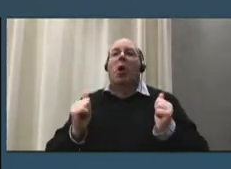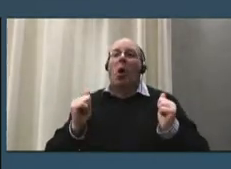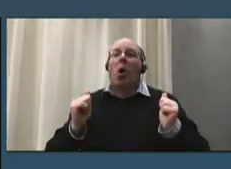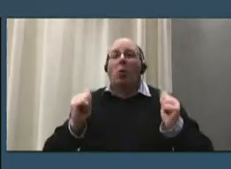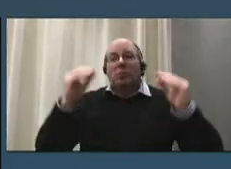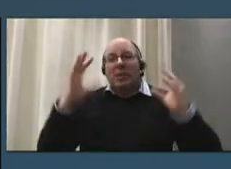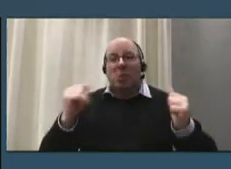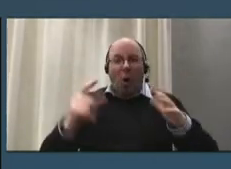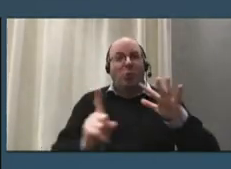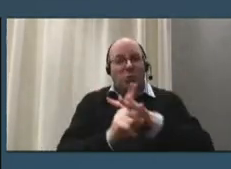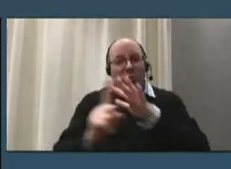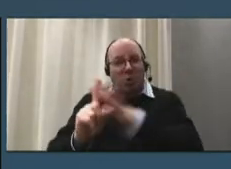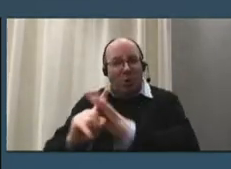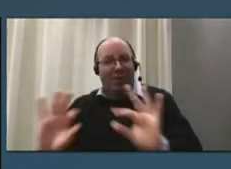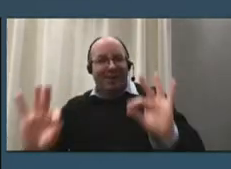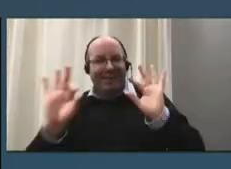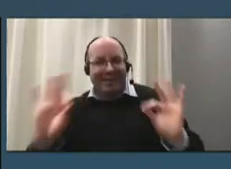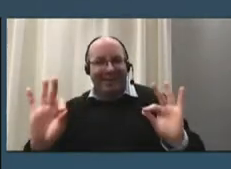services workers, if there